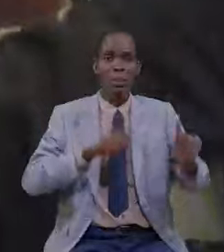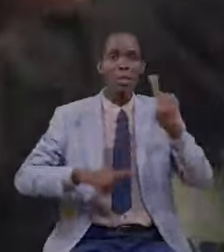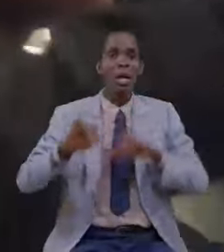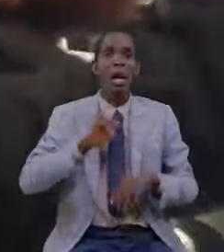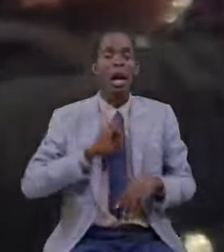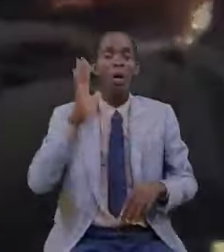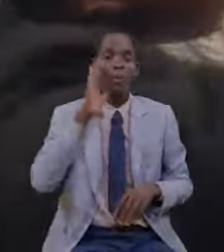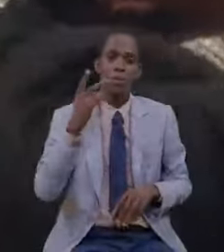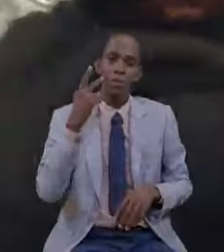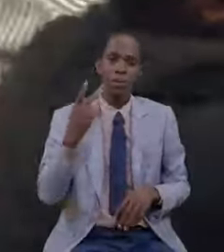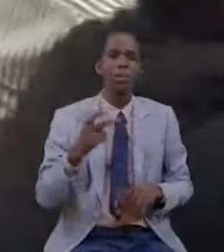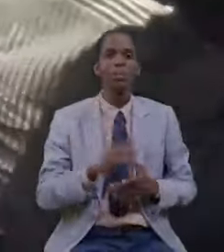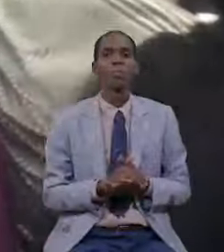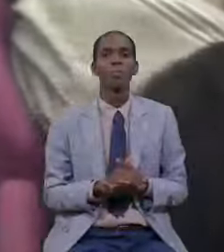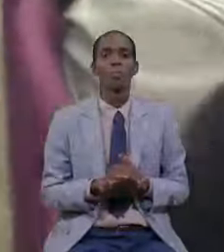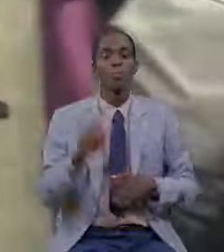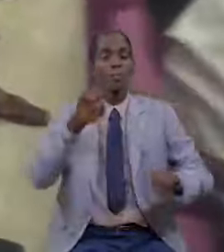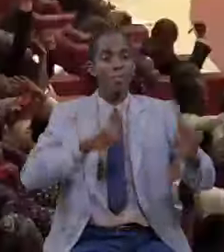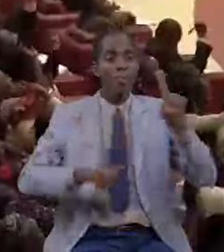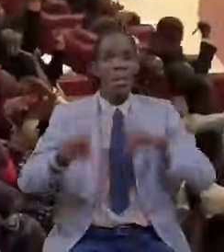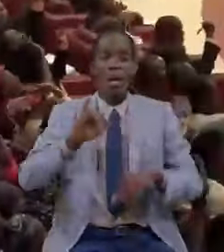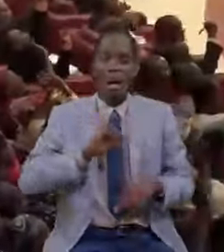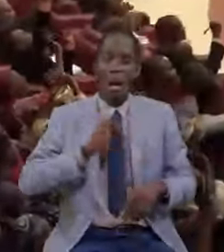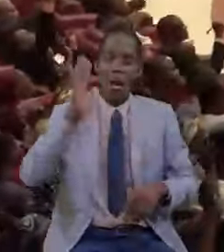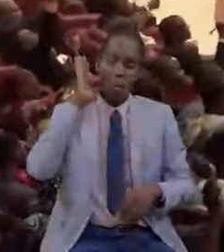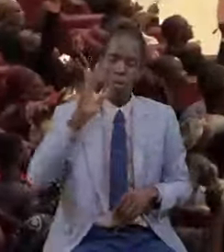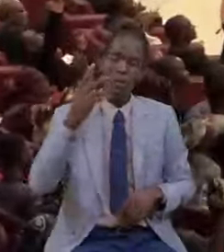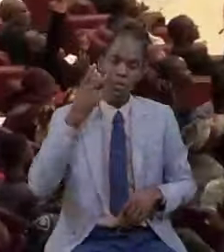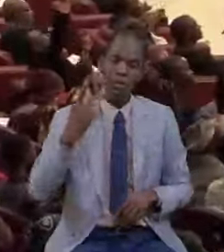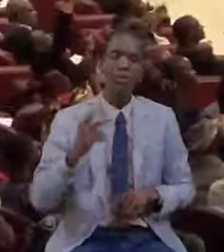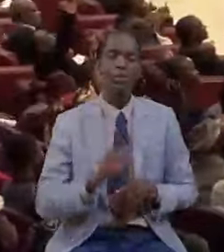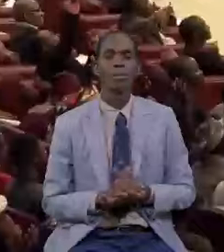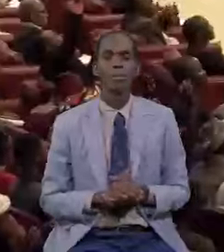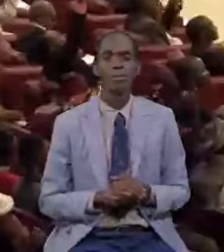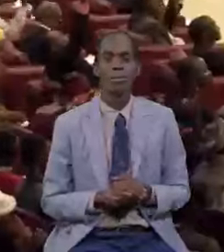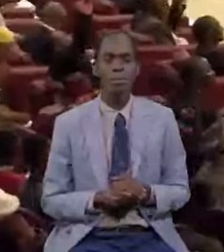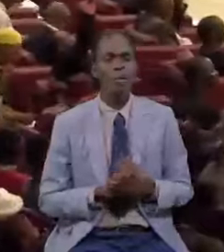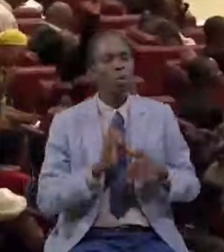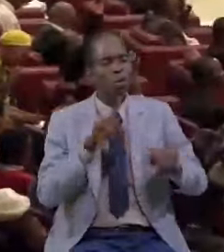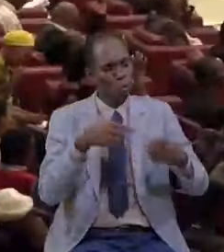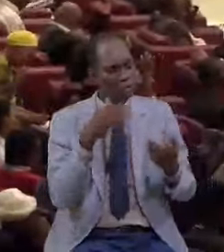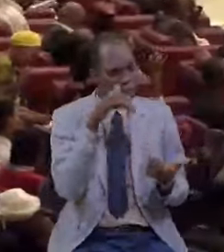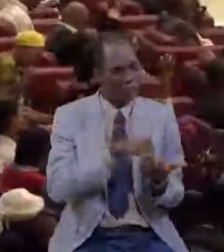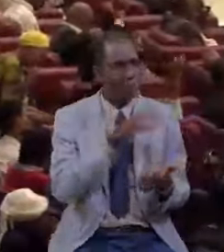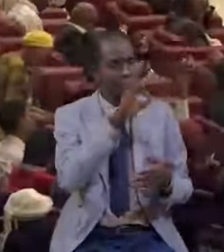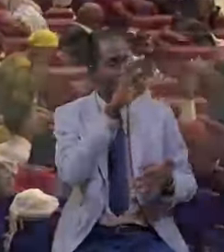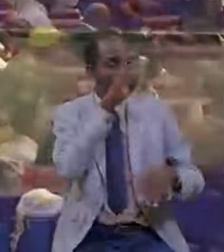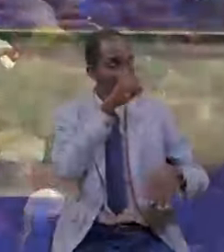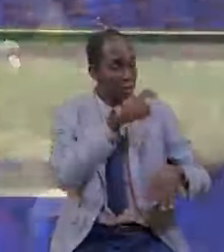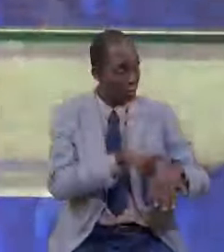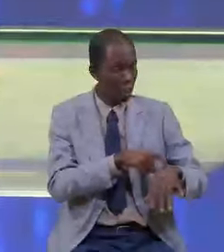see. I said, what are you? I will see. Go again seven times. And it came